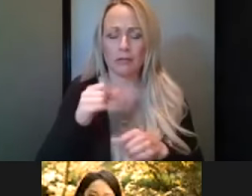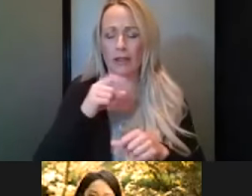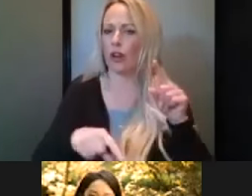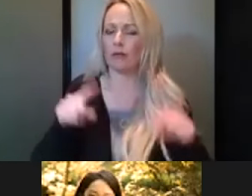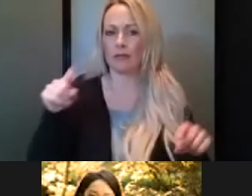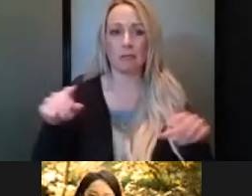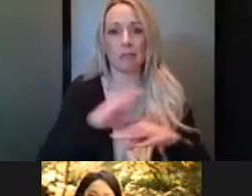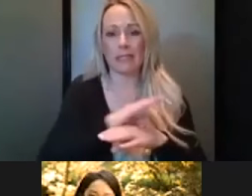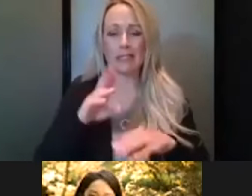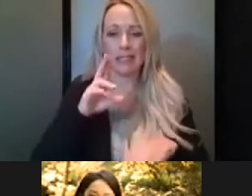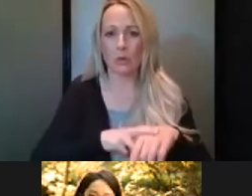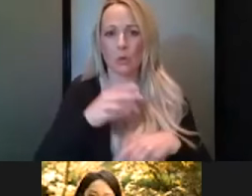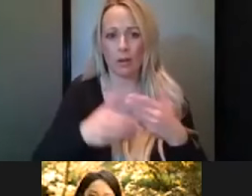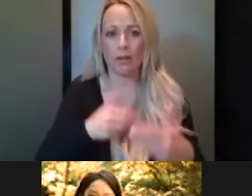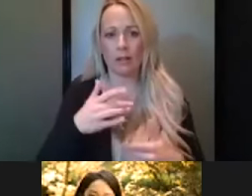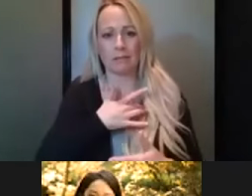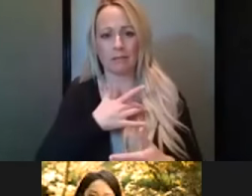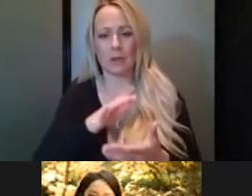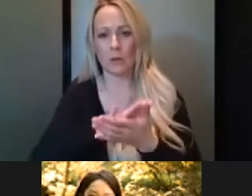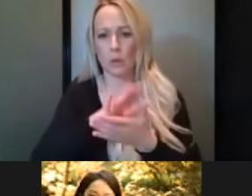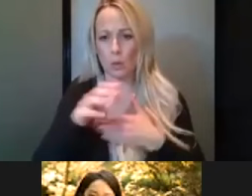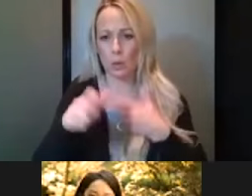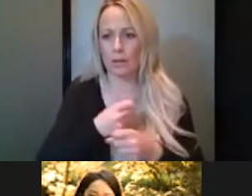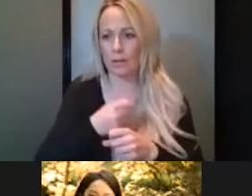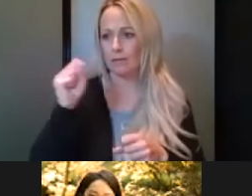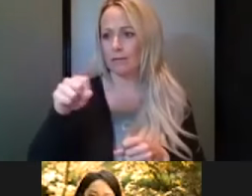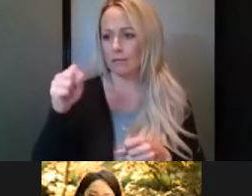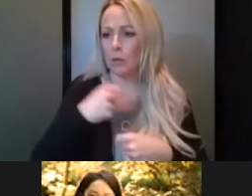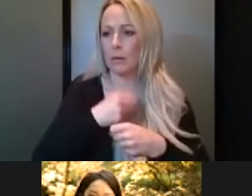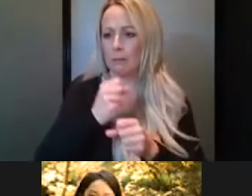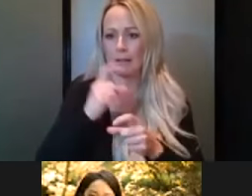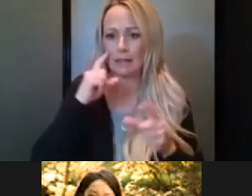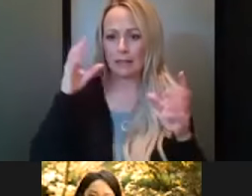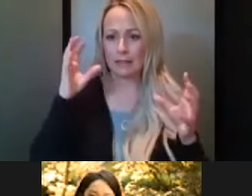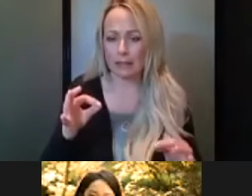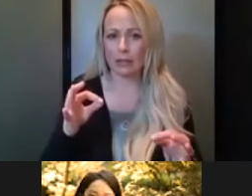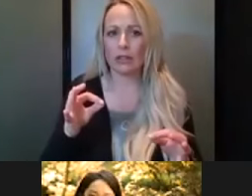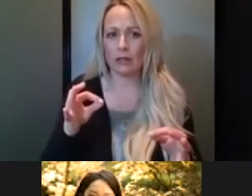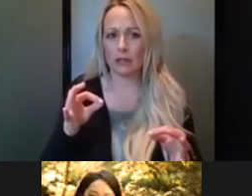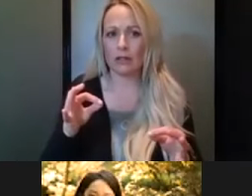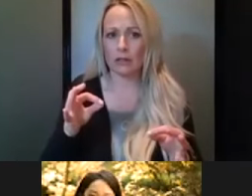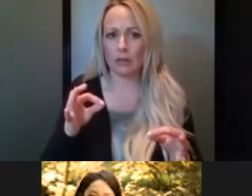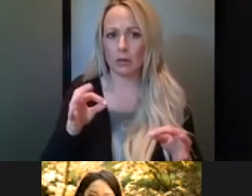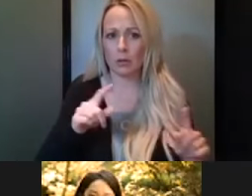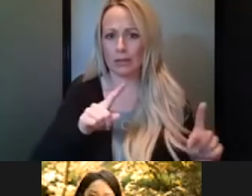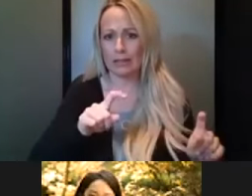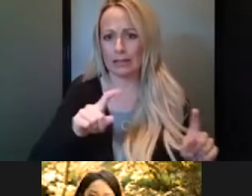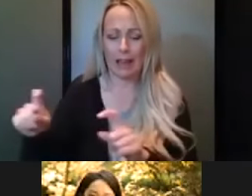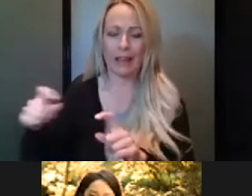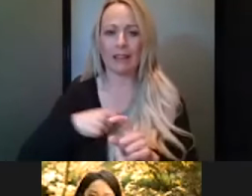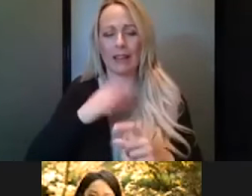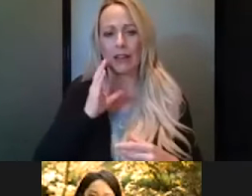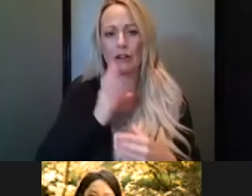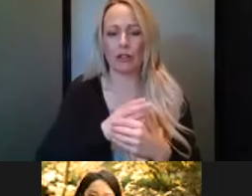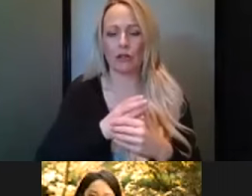Business as usual was the typical school year. So we made the decision to scan the intervention group over the summer